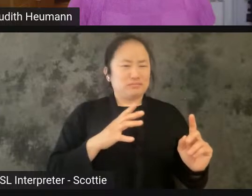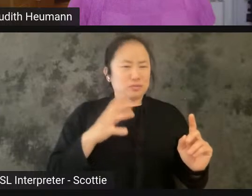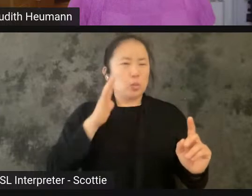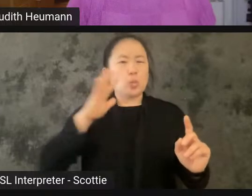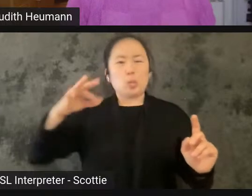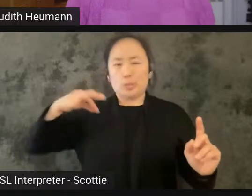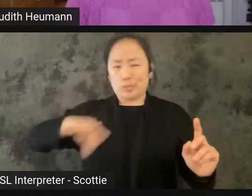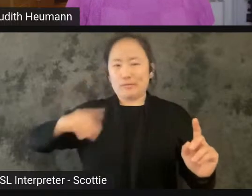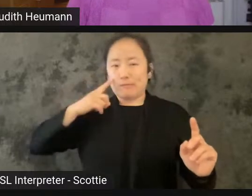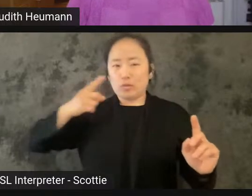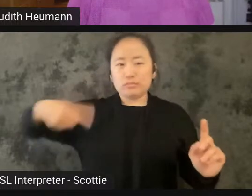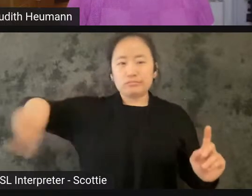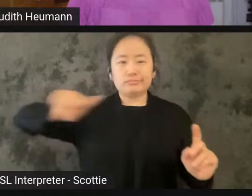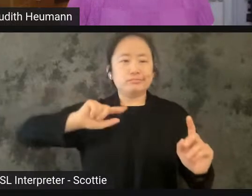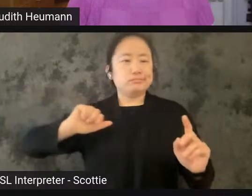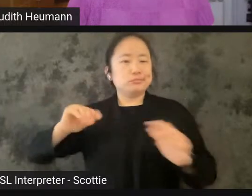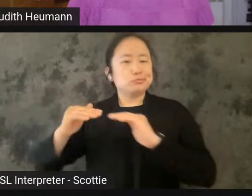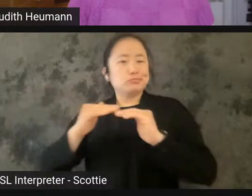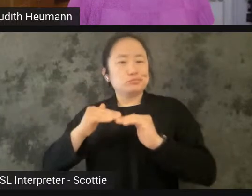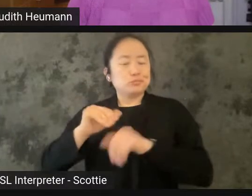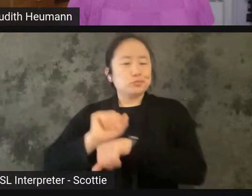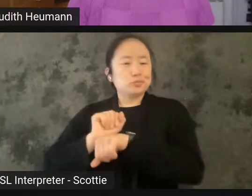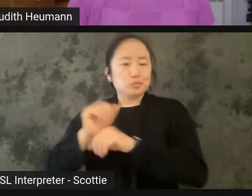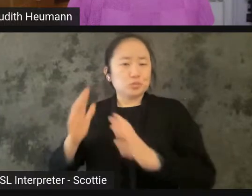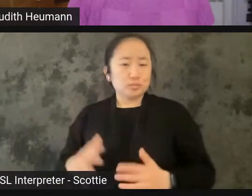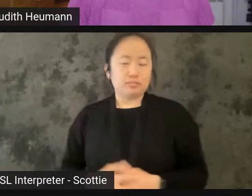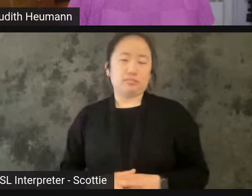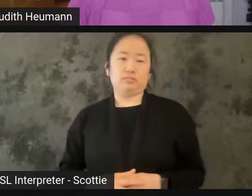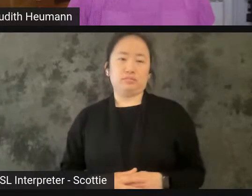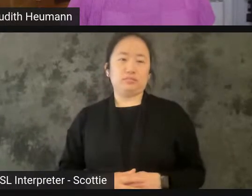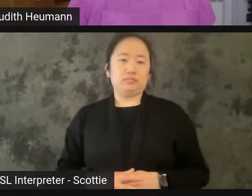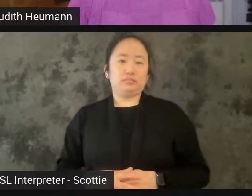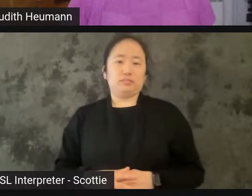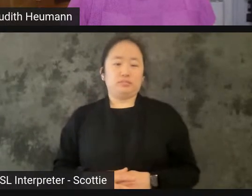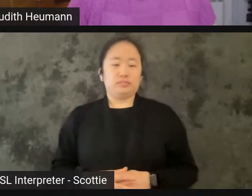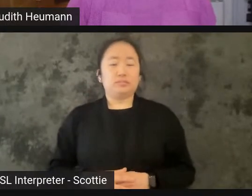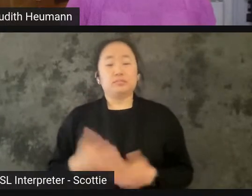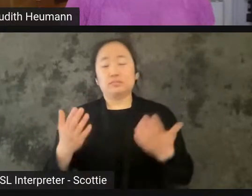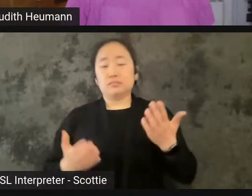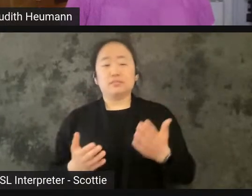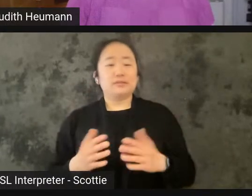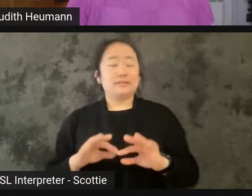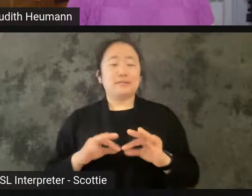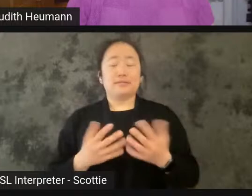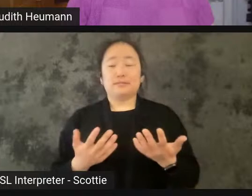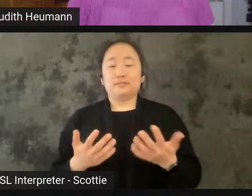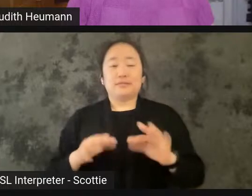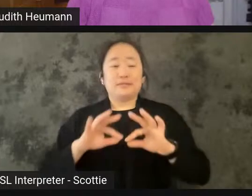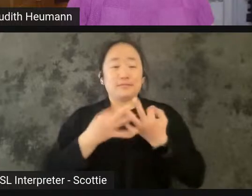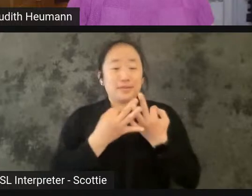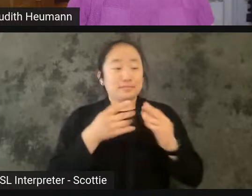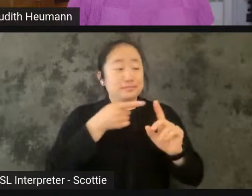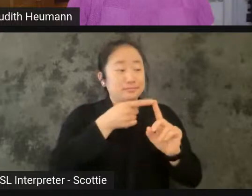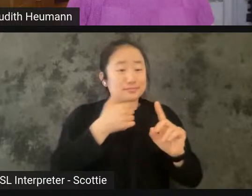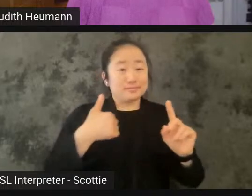they're working with, both for families who have a disabled person and